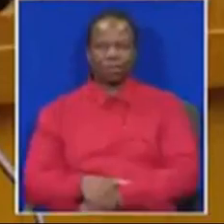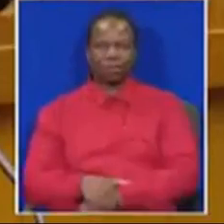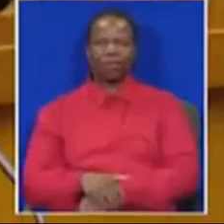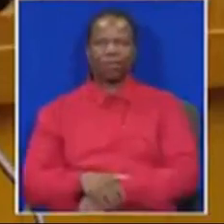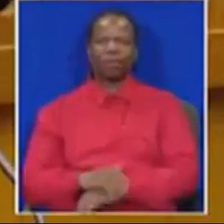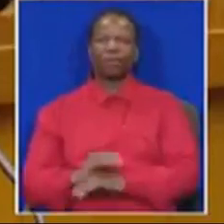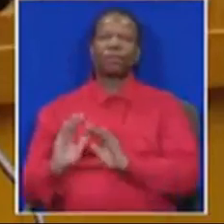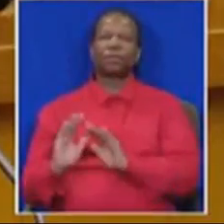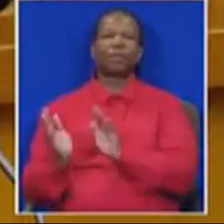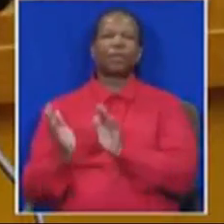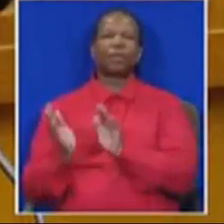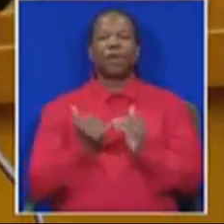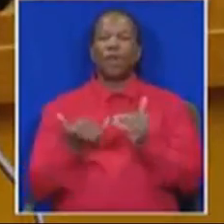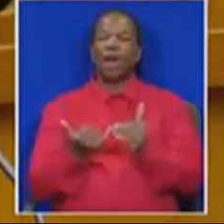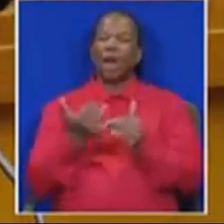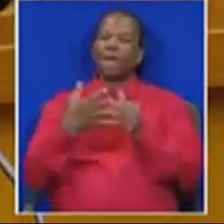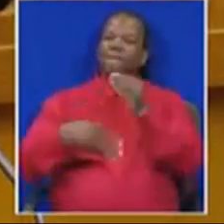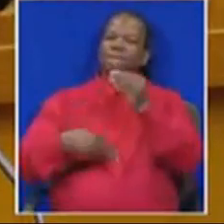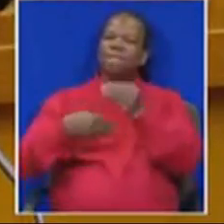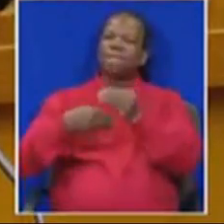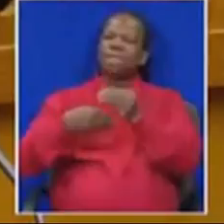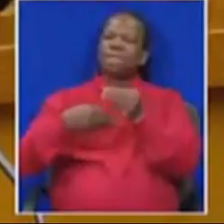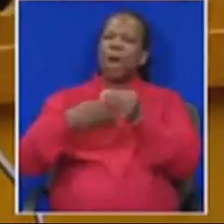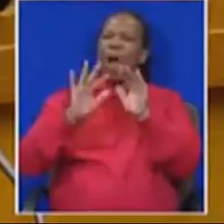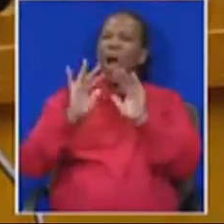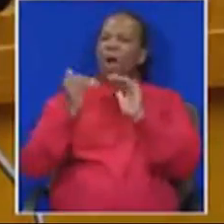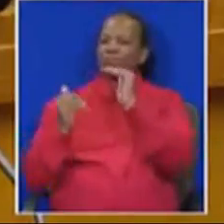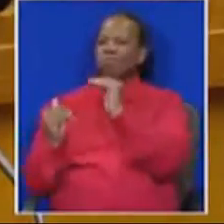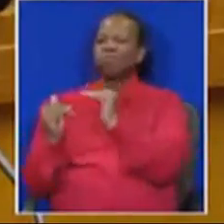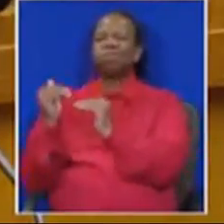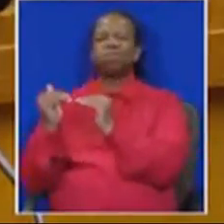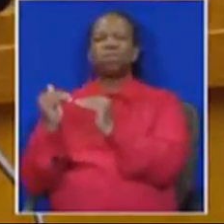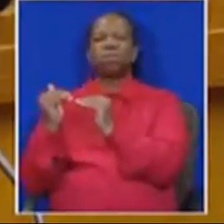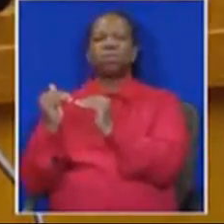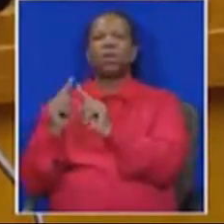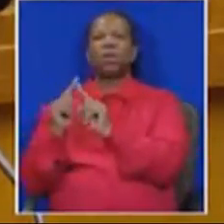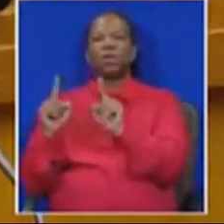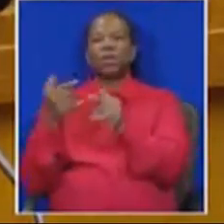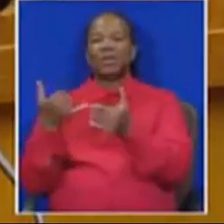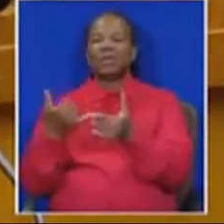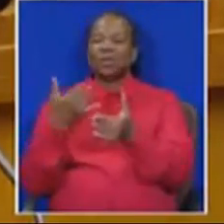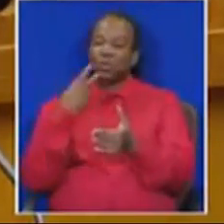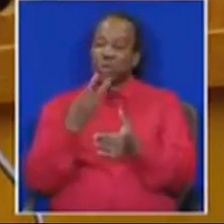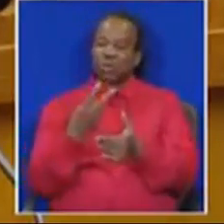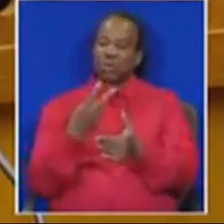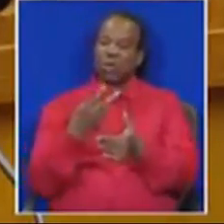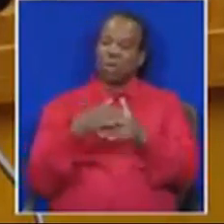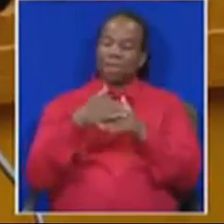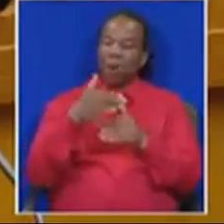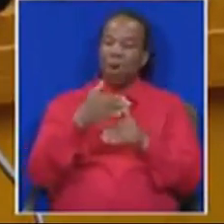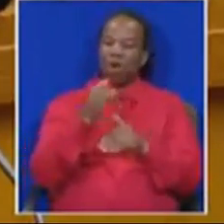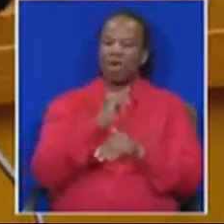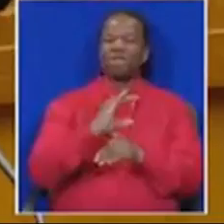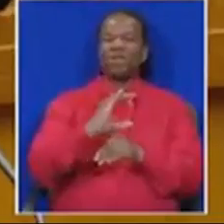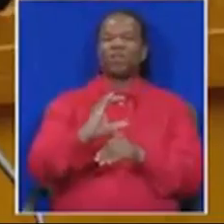In addition to promoting social justice, an investment of this scale in